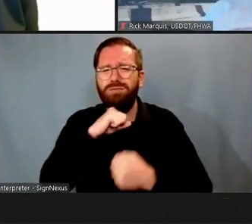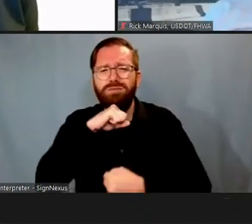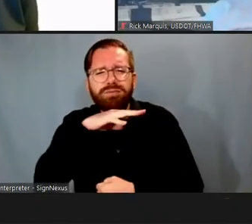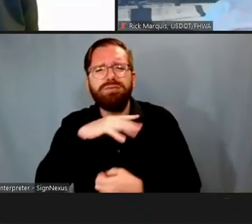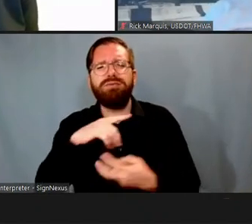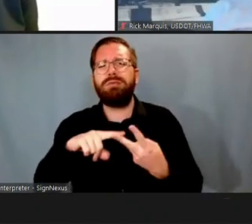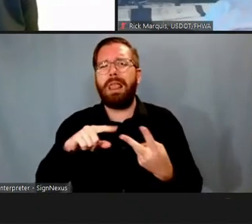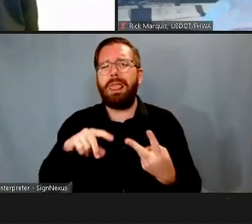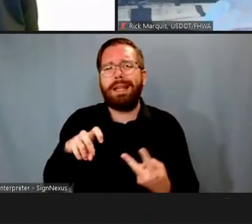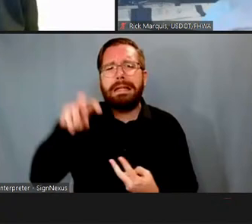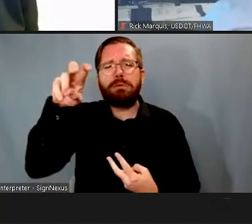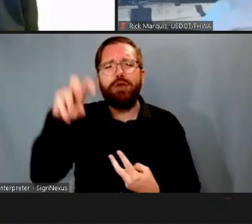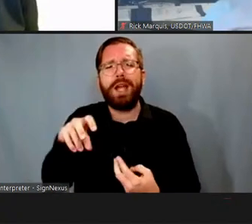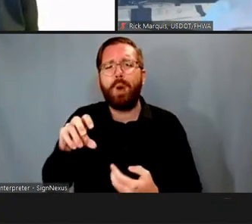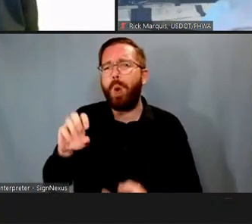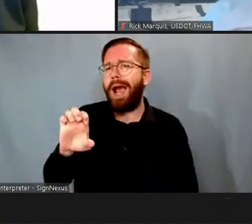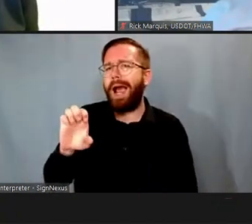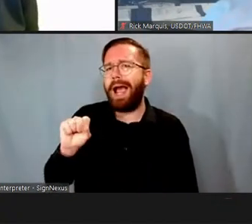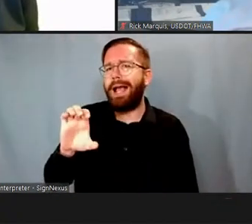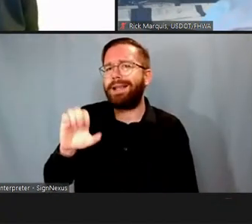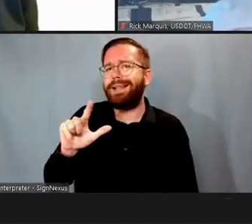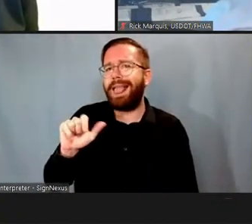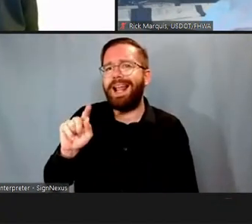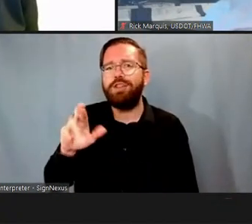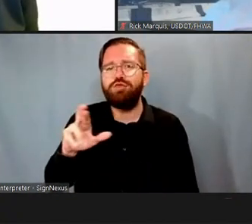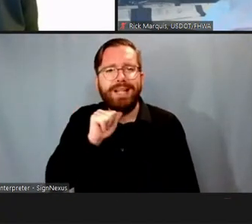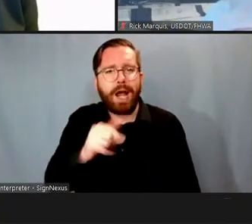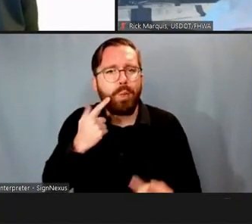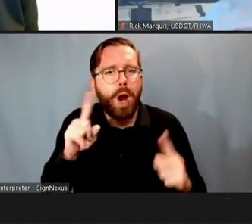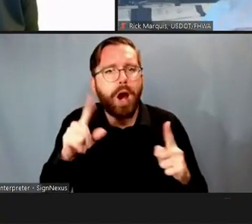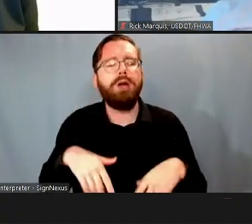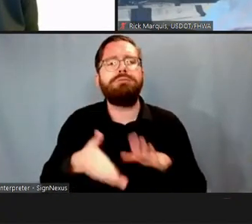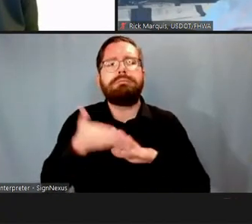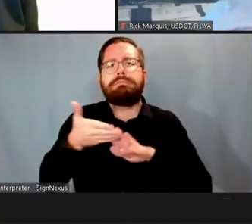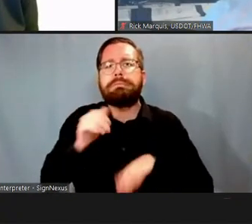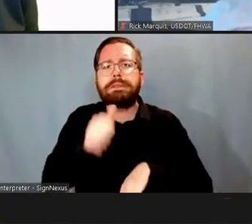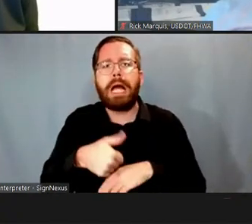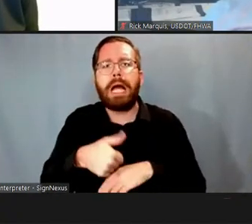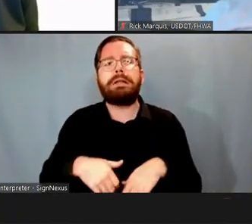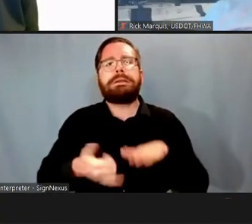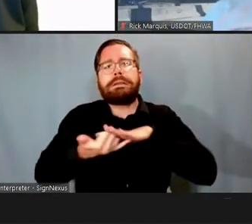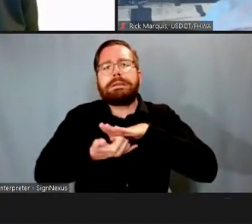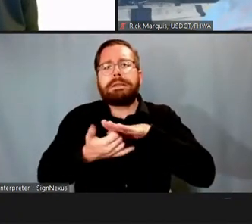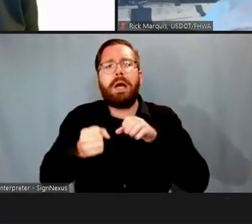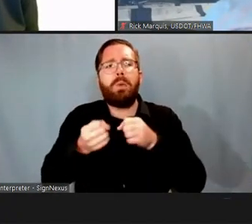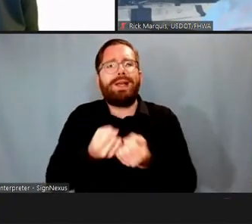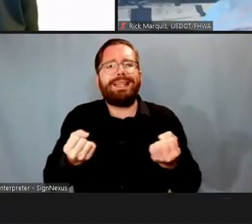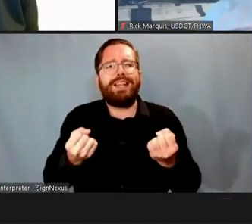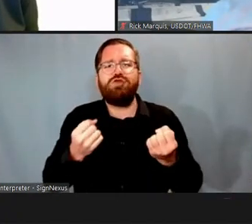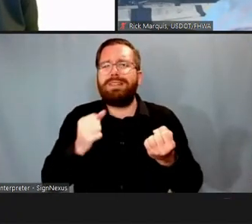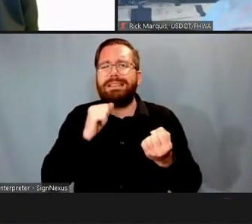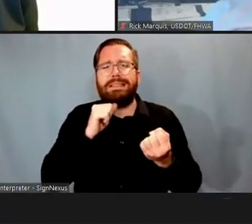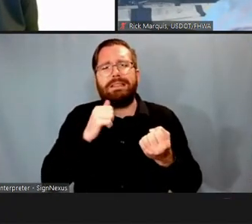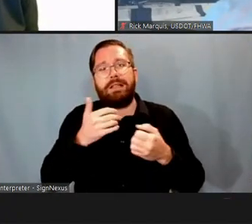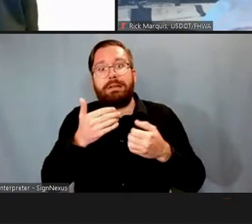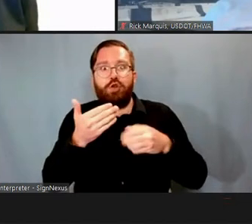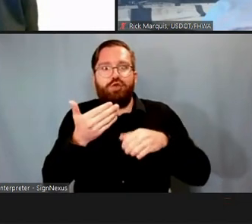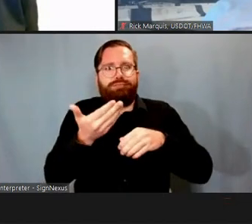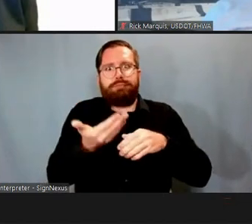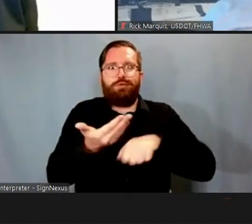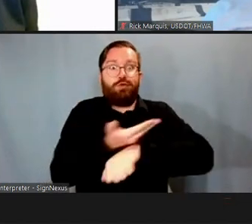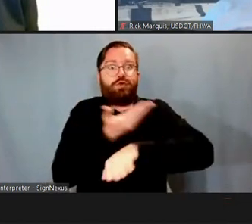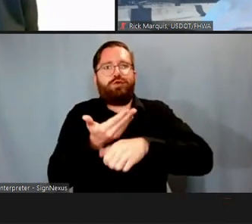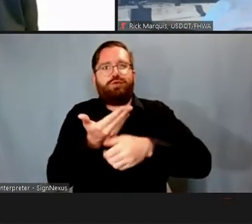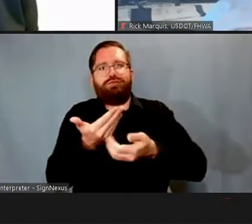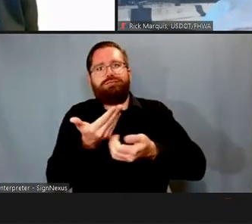taken the lirr it's dirty inside the subway stations are renovated not maintained what is the plan with all this new